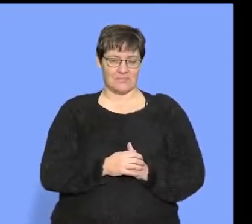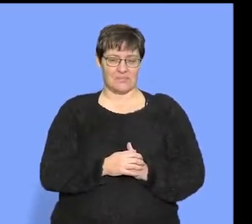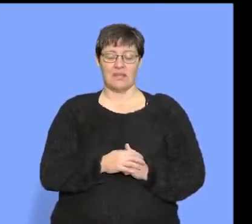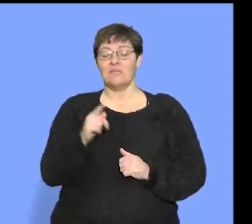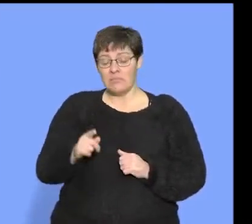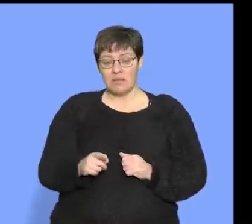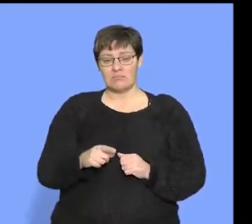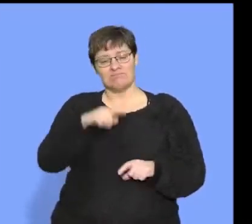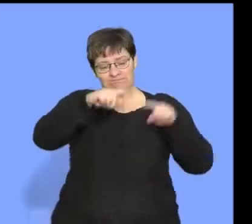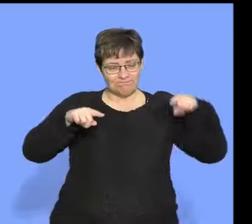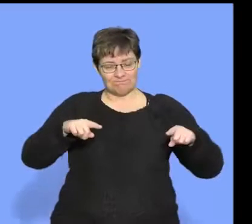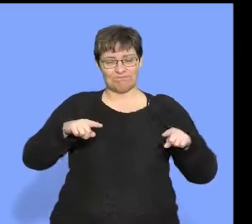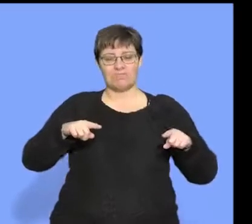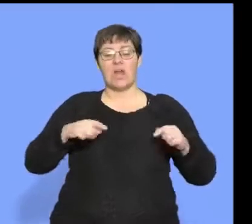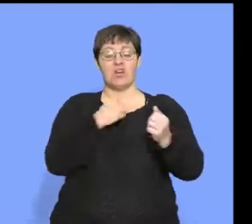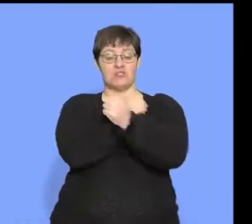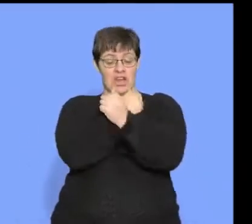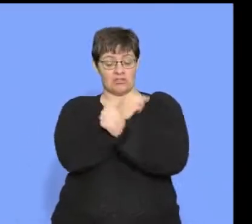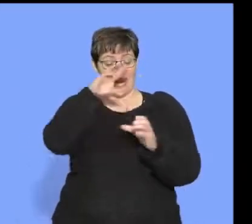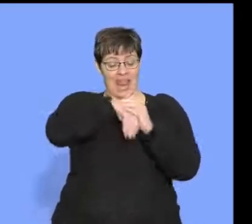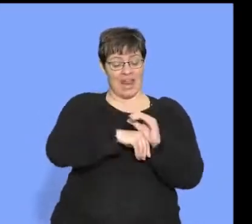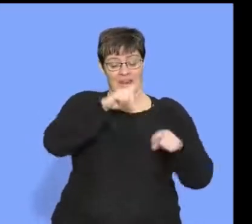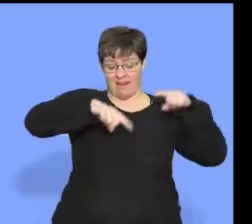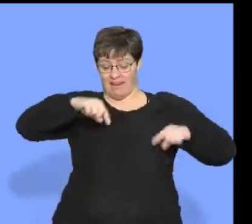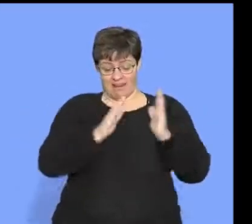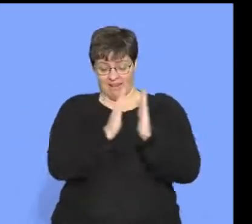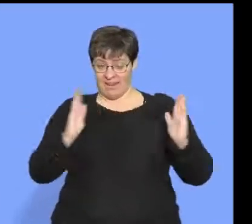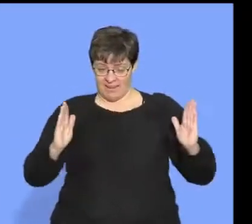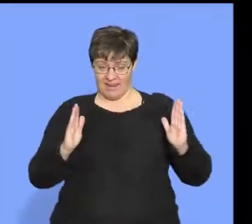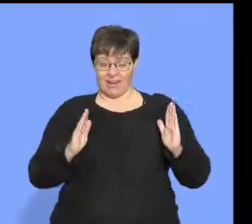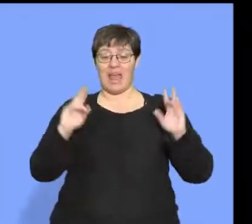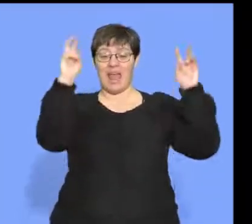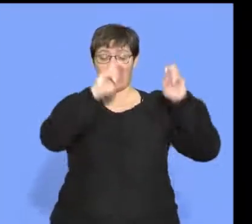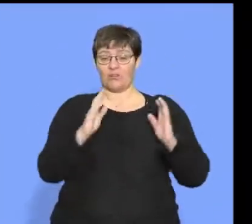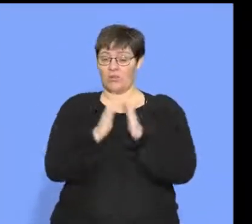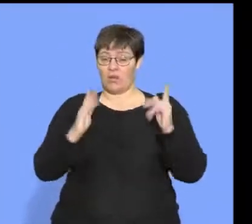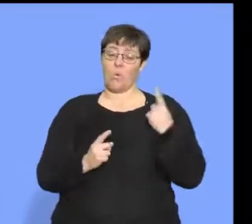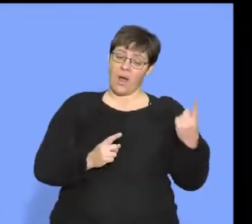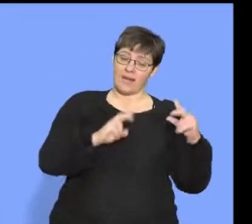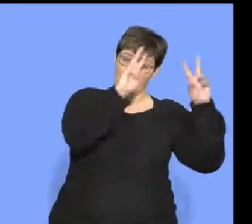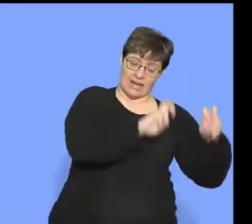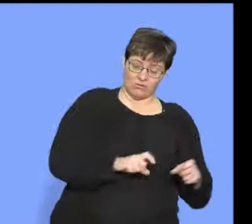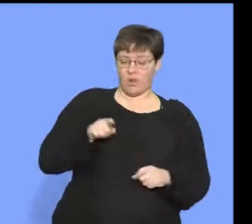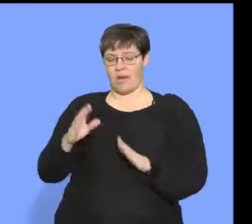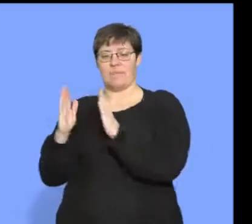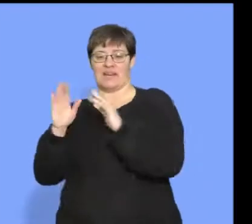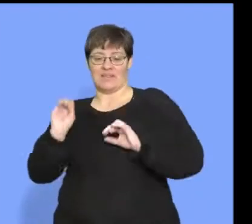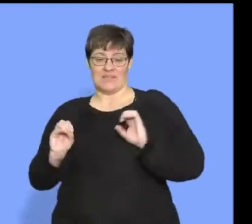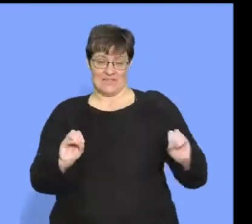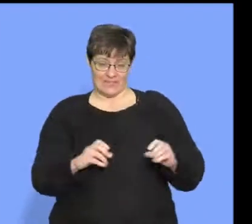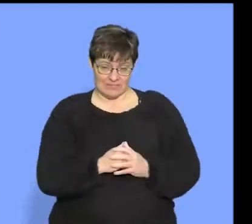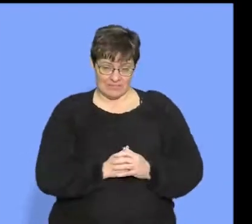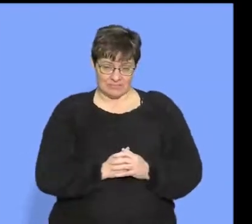in that all of the radiation in the electromagnetic spectrum is made up of two components, one electrical and one